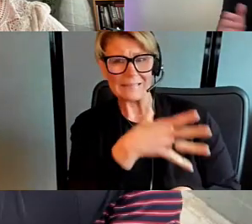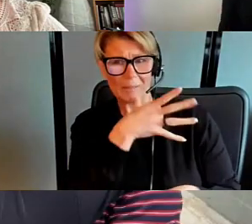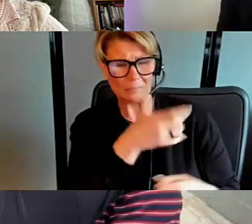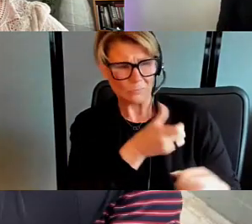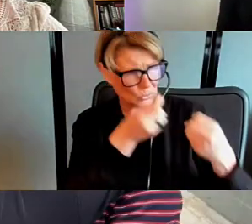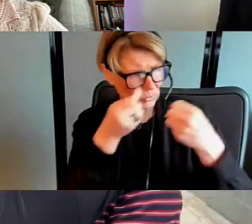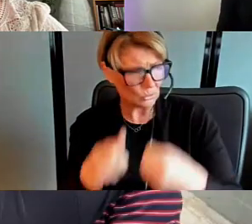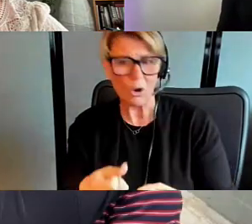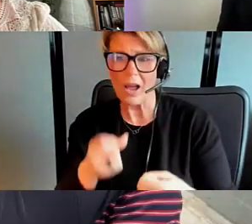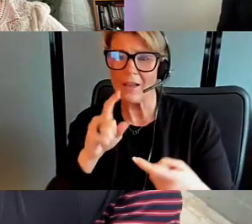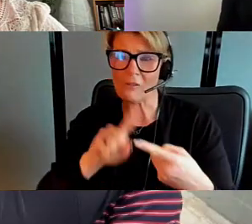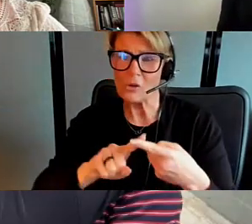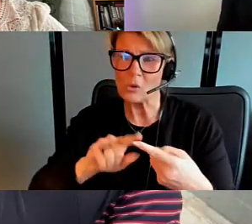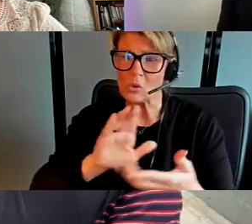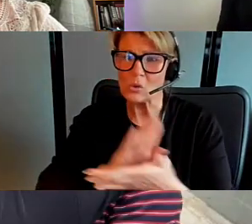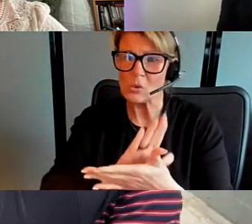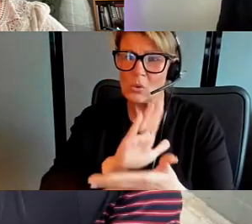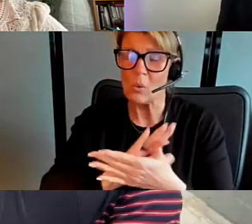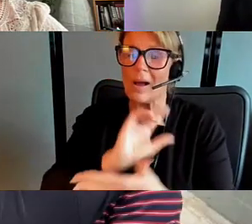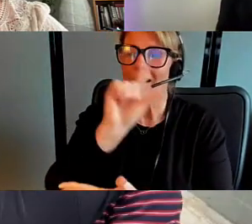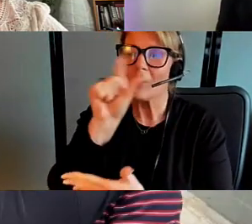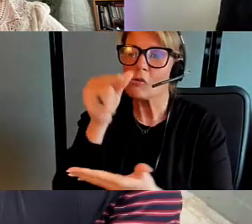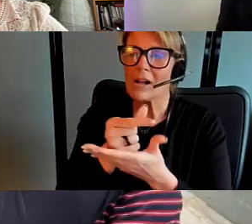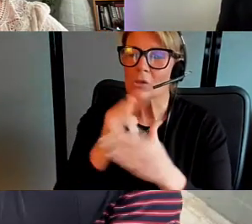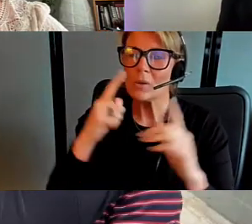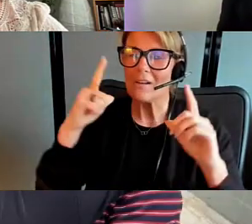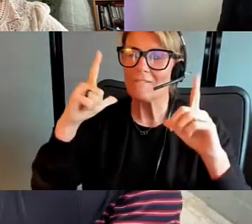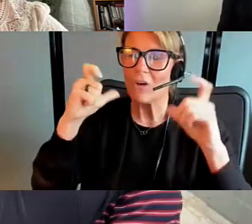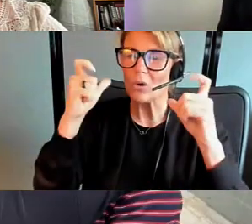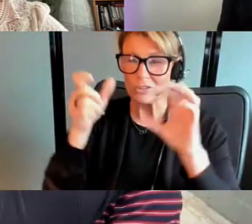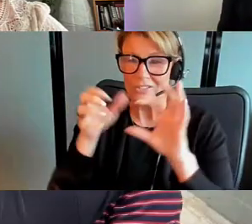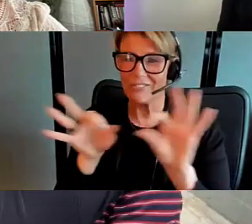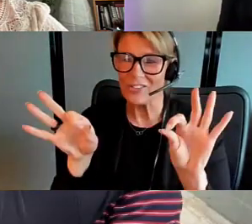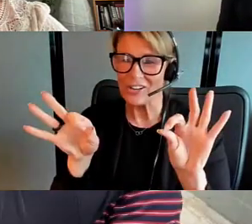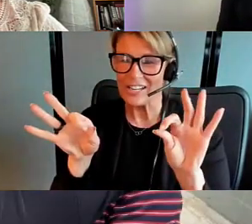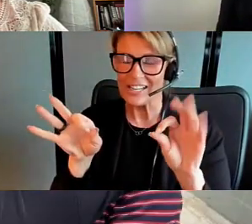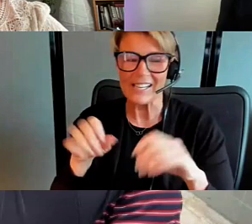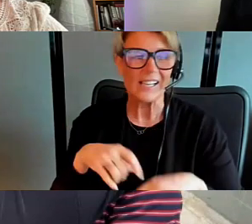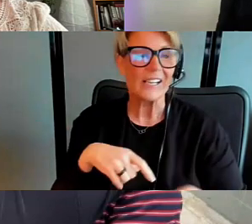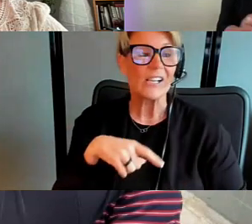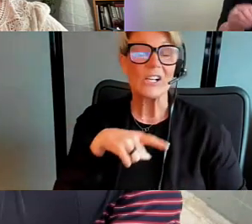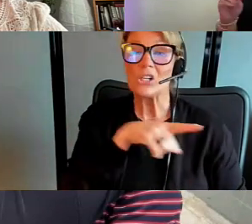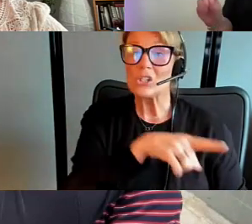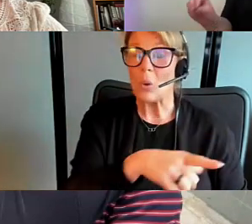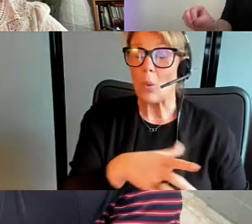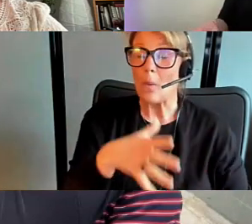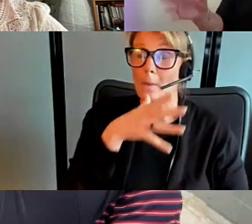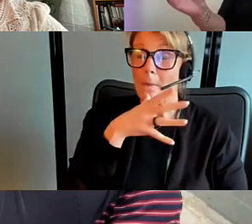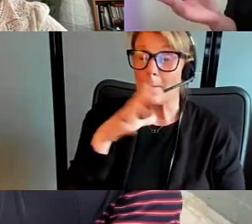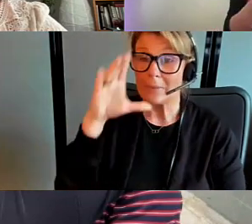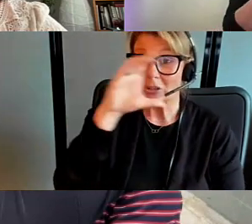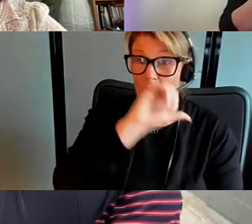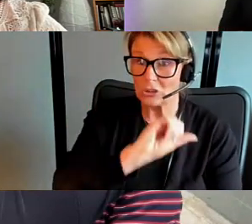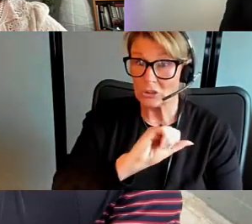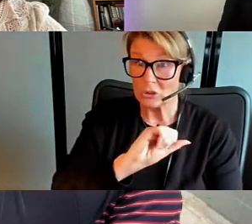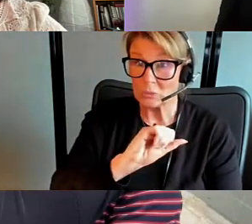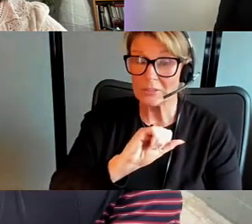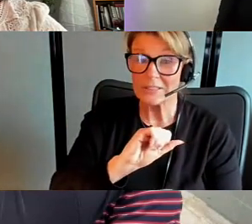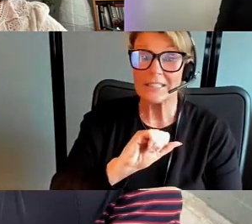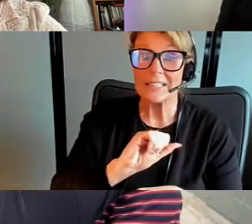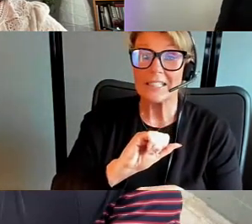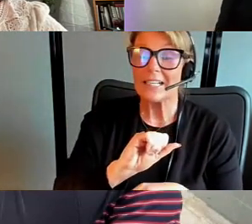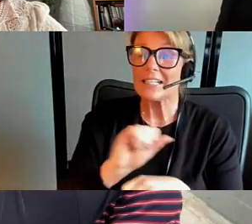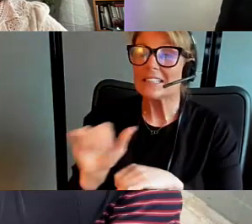free graduation pictures taken. So she thought he got his GED like the